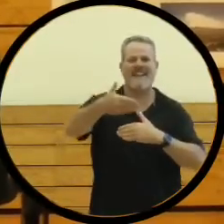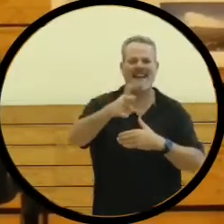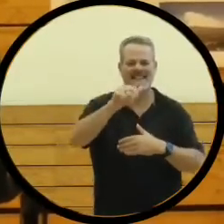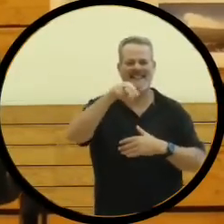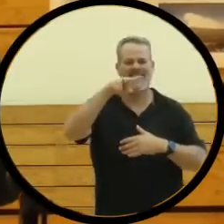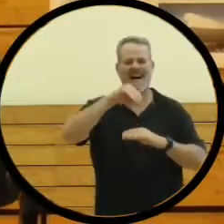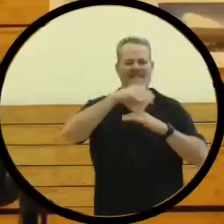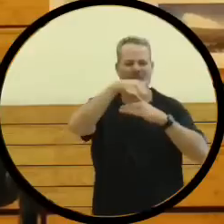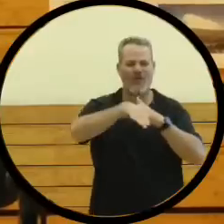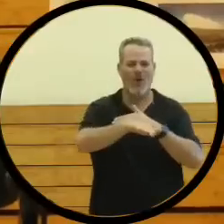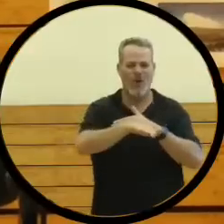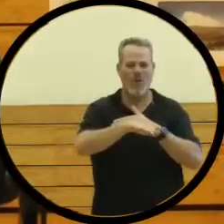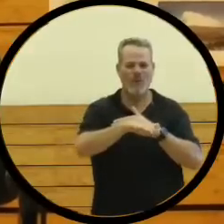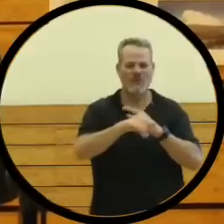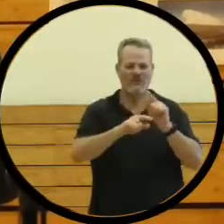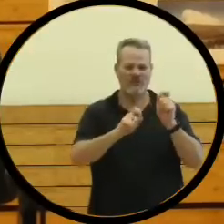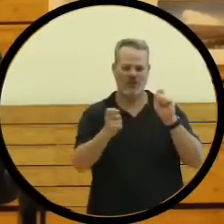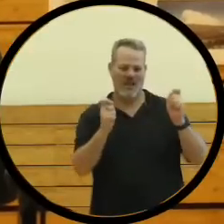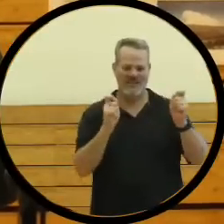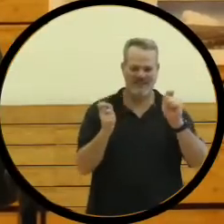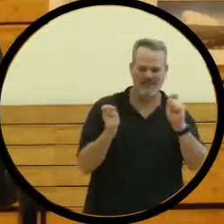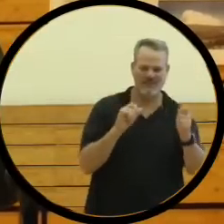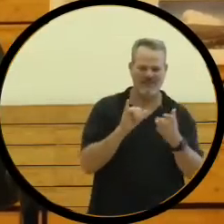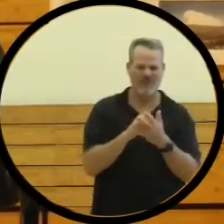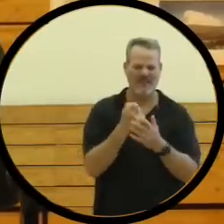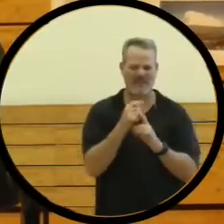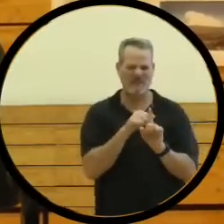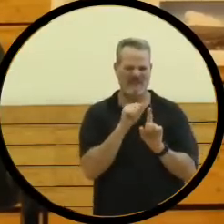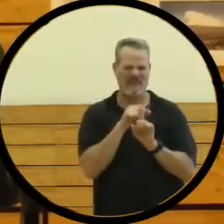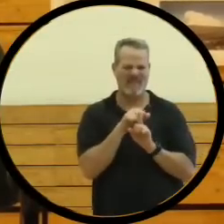makes it a little tricky when we're in the middle of an eruption. So with the